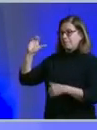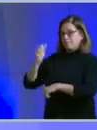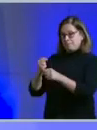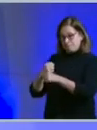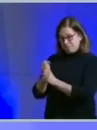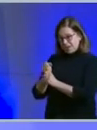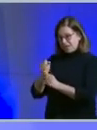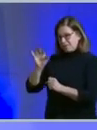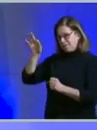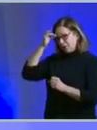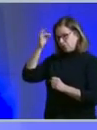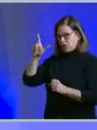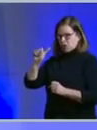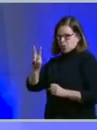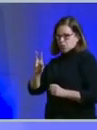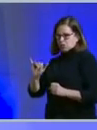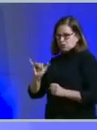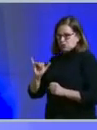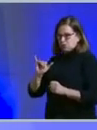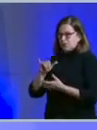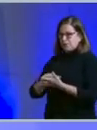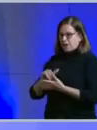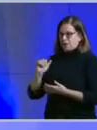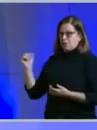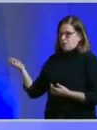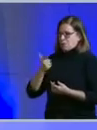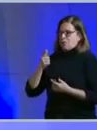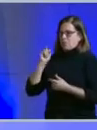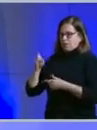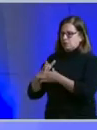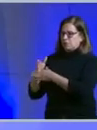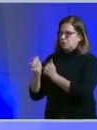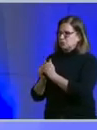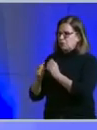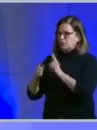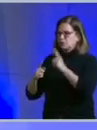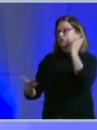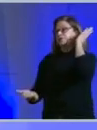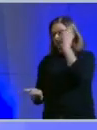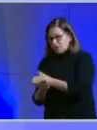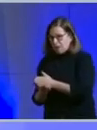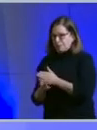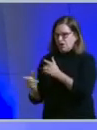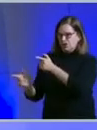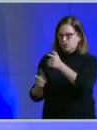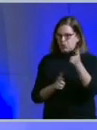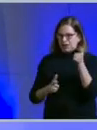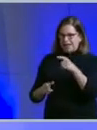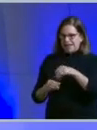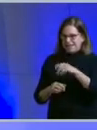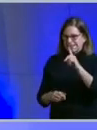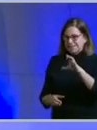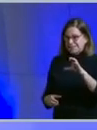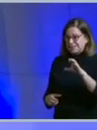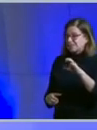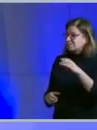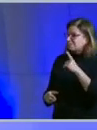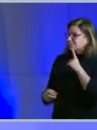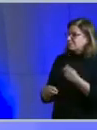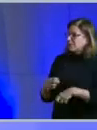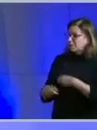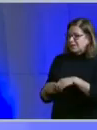with us on stopping the shootings that are occurring in the District of Columbia. And the root cause of our homicides and the spike